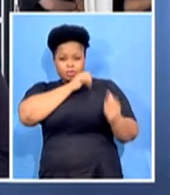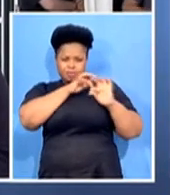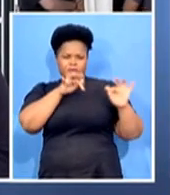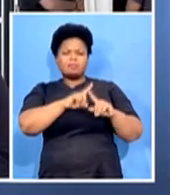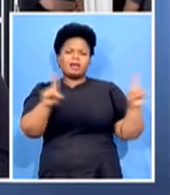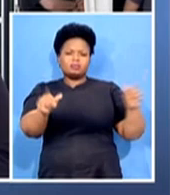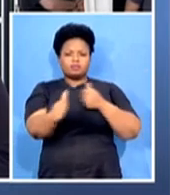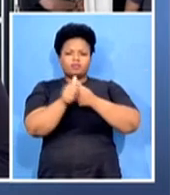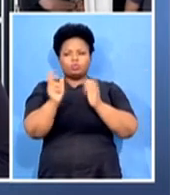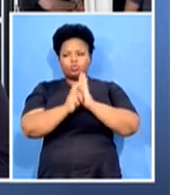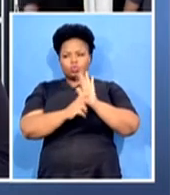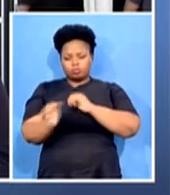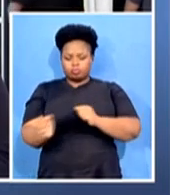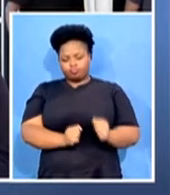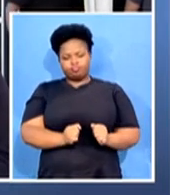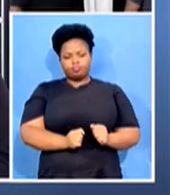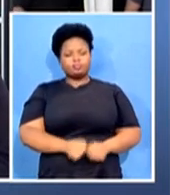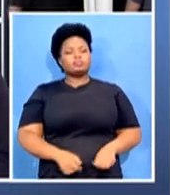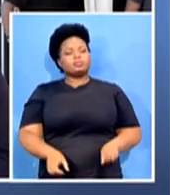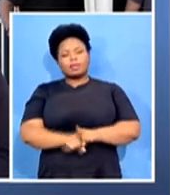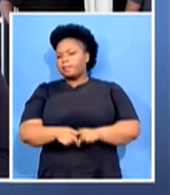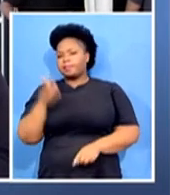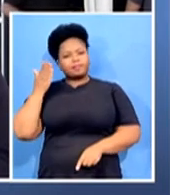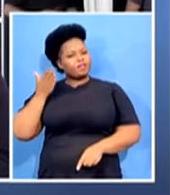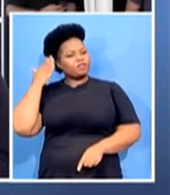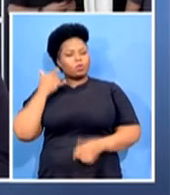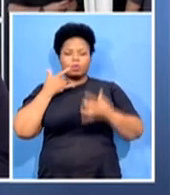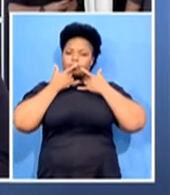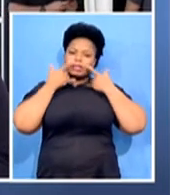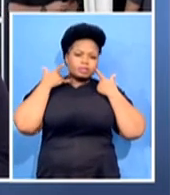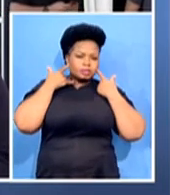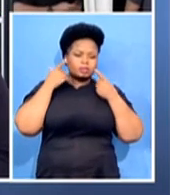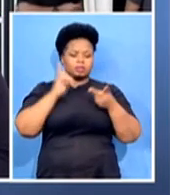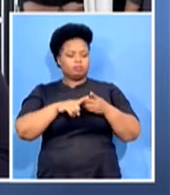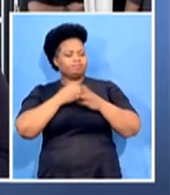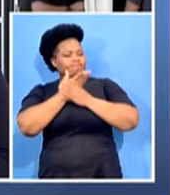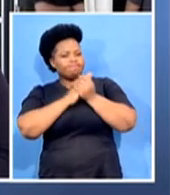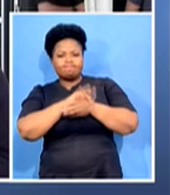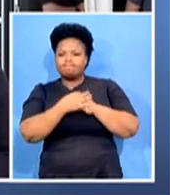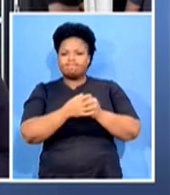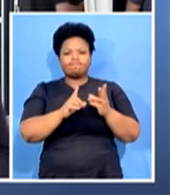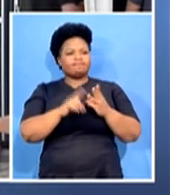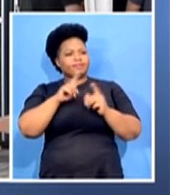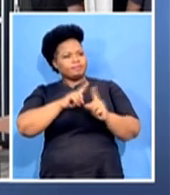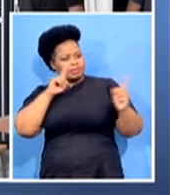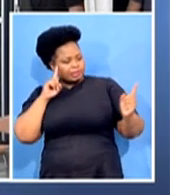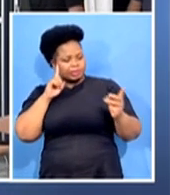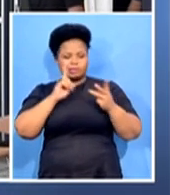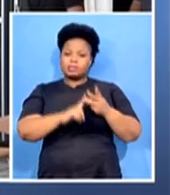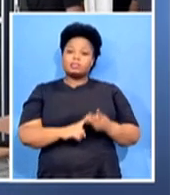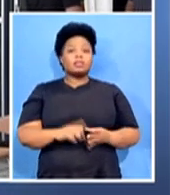been used to in terms of using a mask, washing your hands, social distancing until we get that herd immunity. And, you